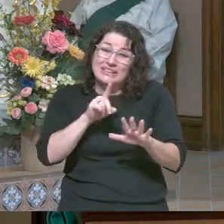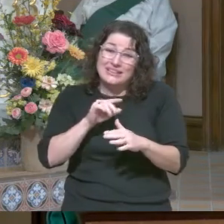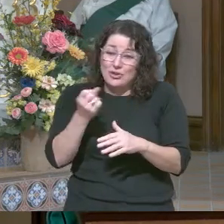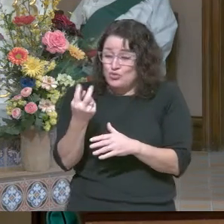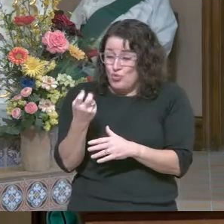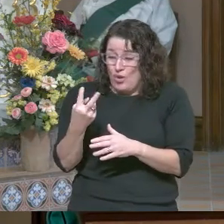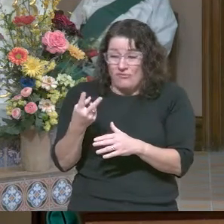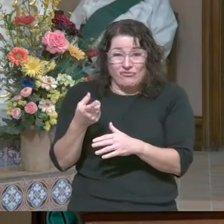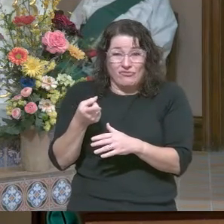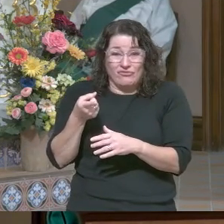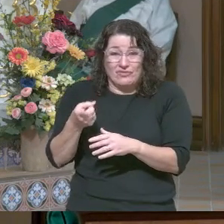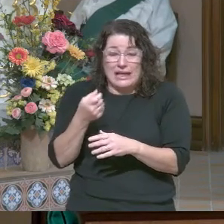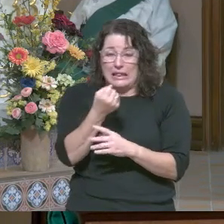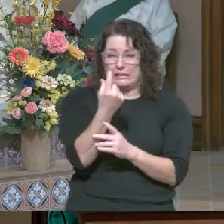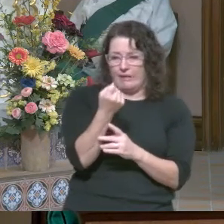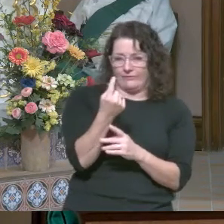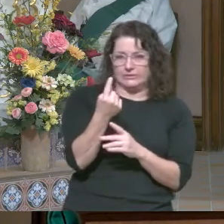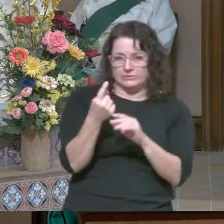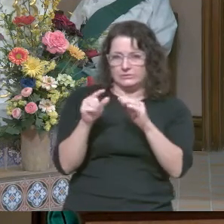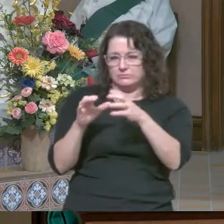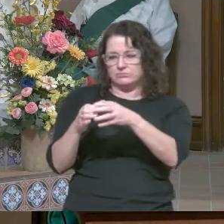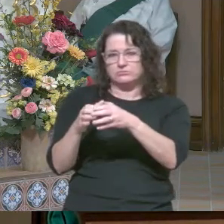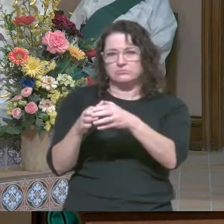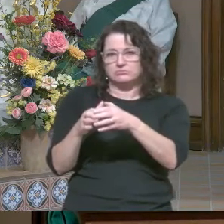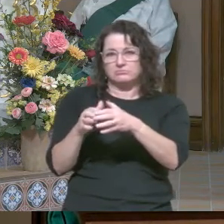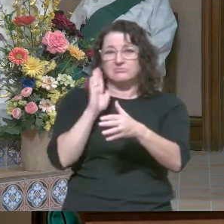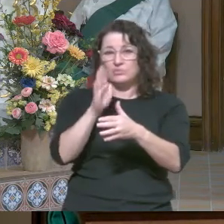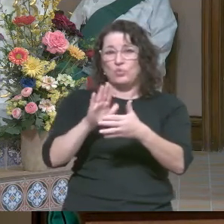eventually for their